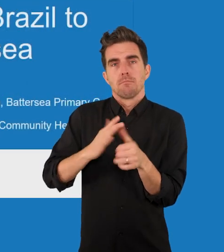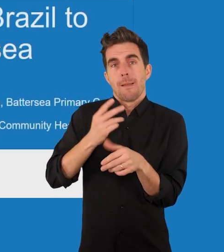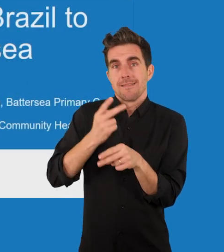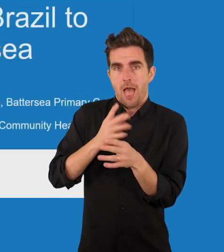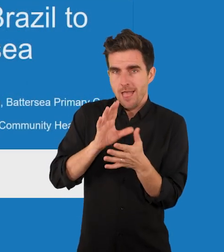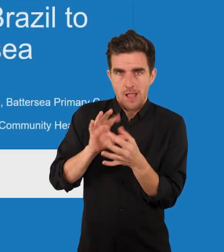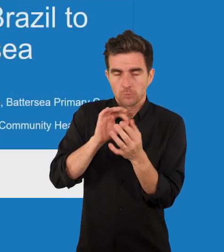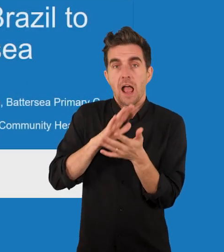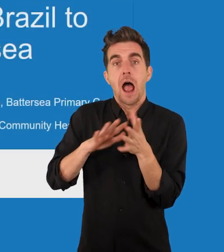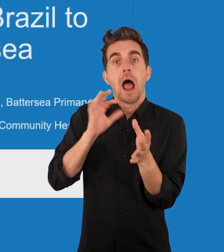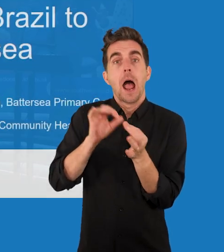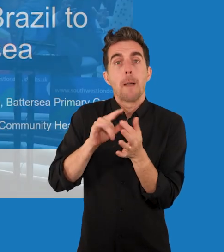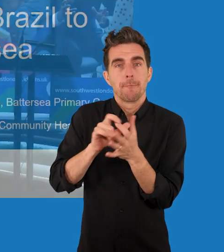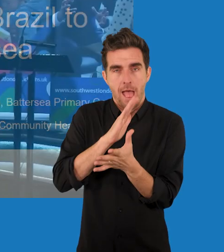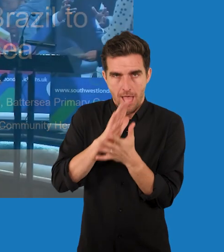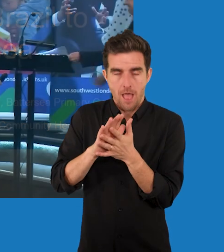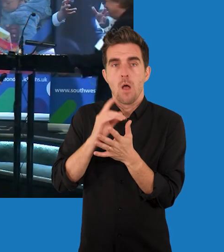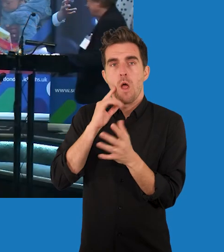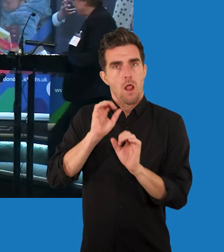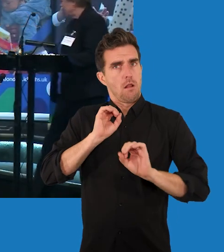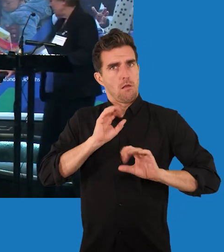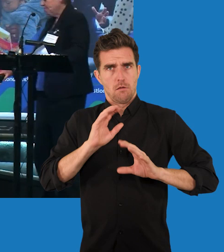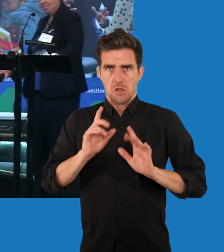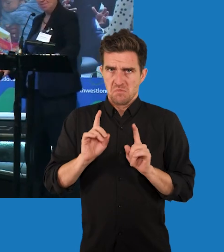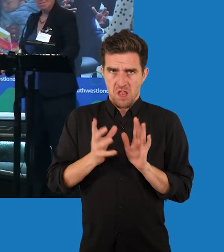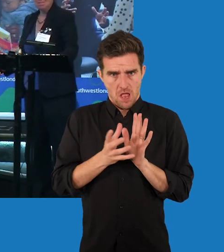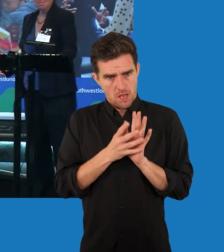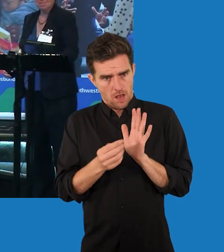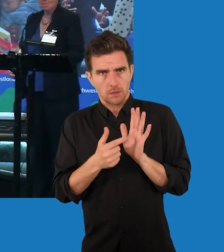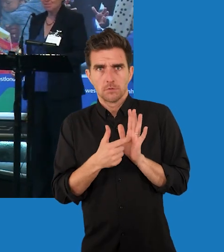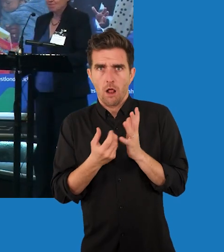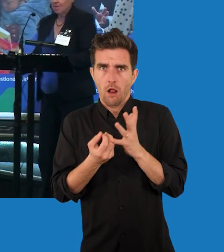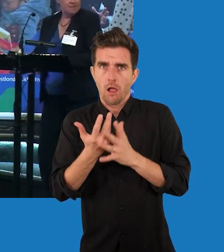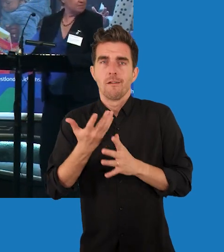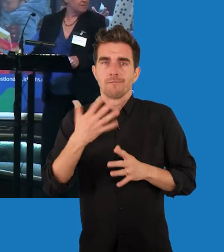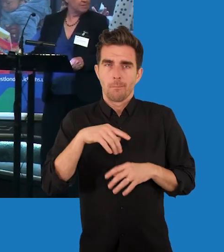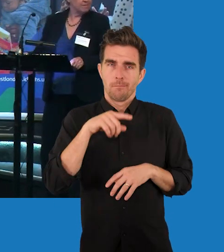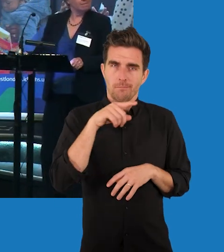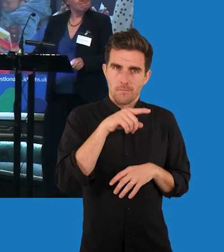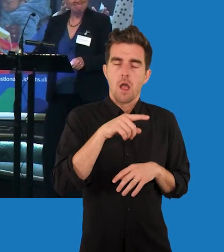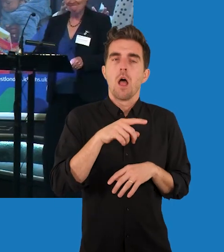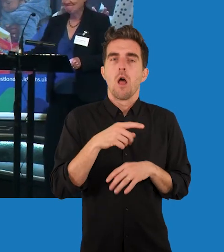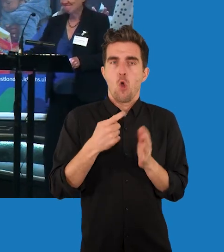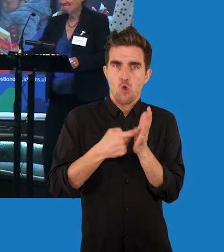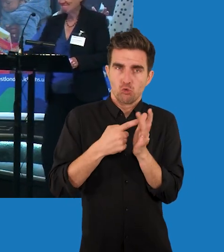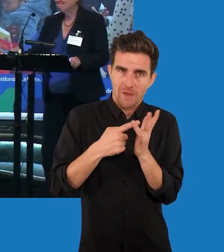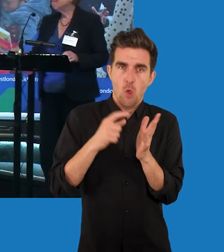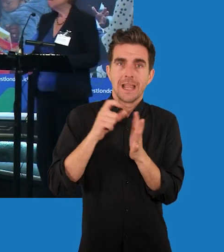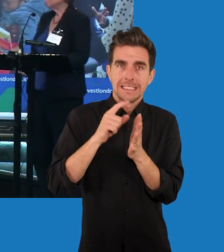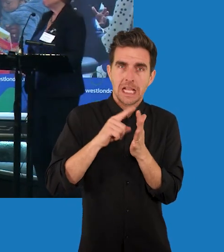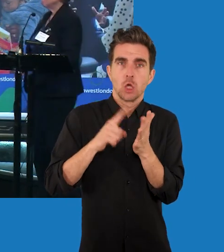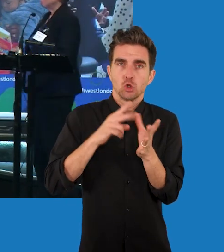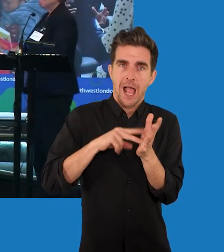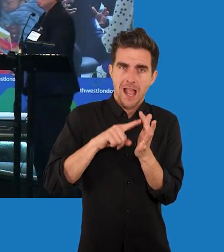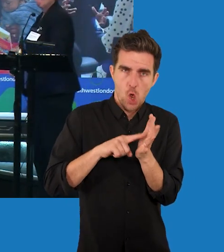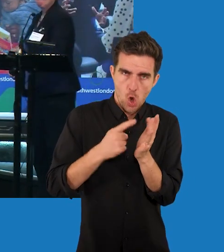Habiba Green, who are going to join us, tell us how they've taken a model developed in the slums of Rio de Janeiro in